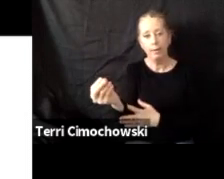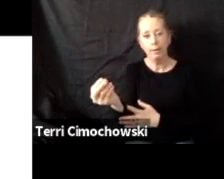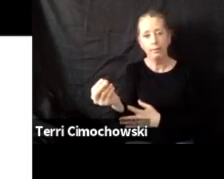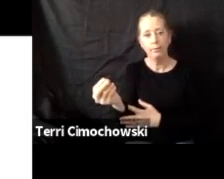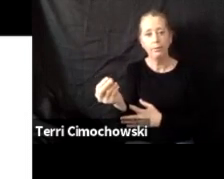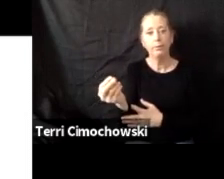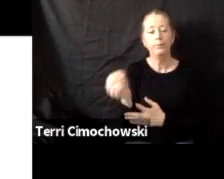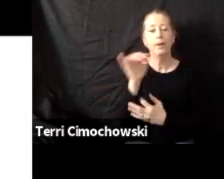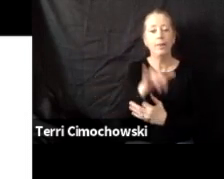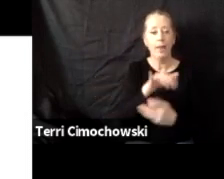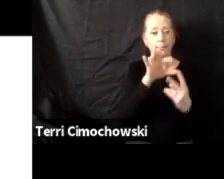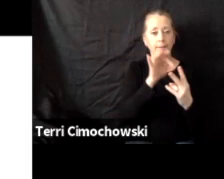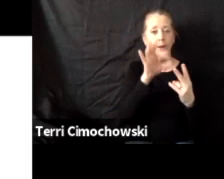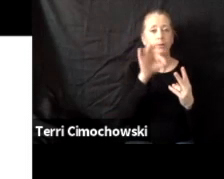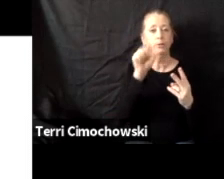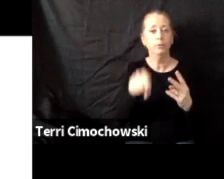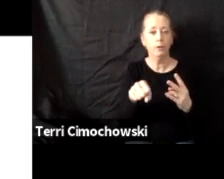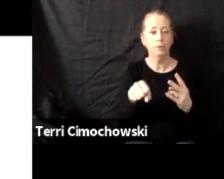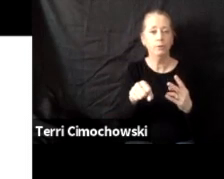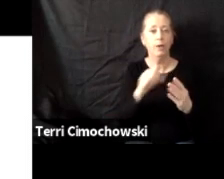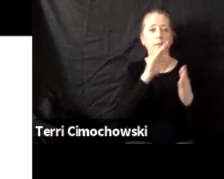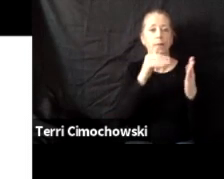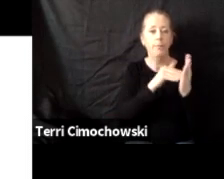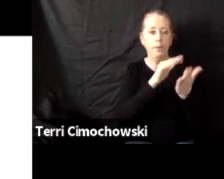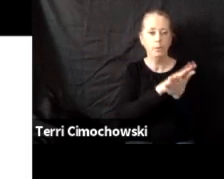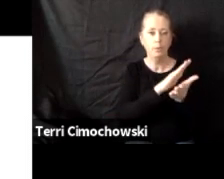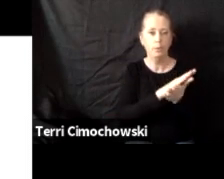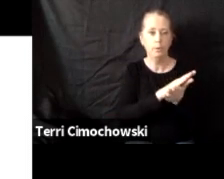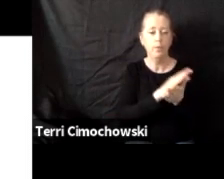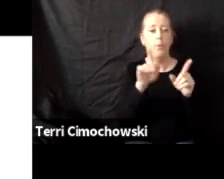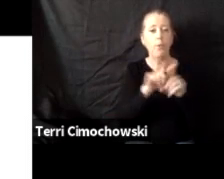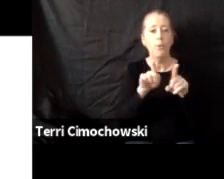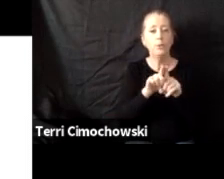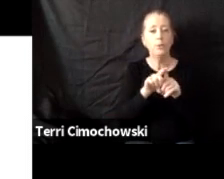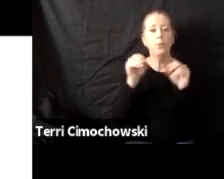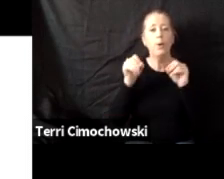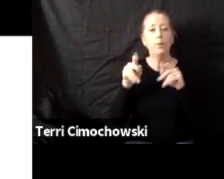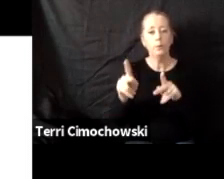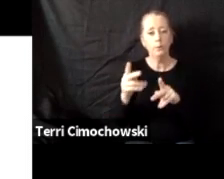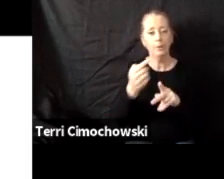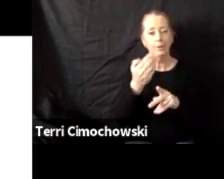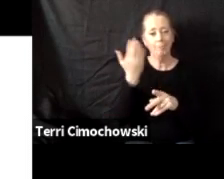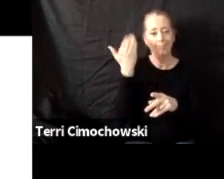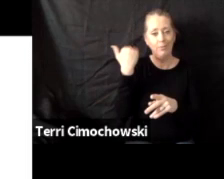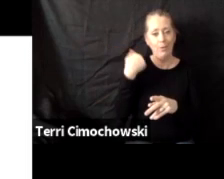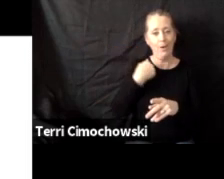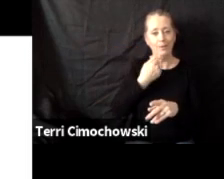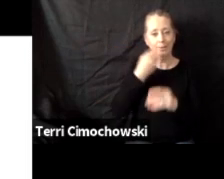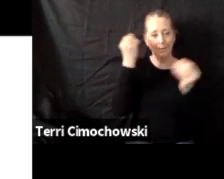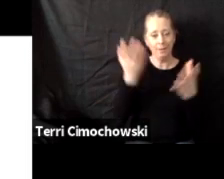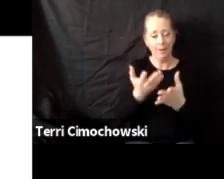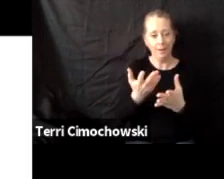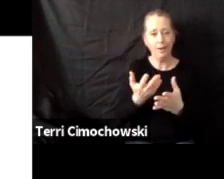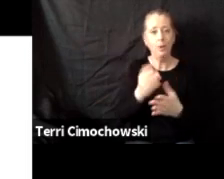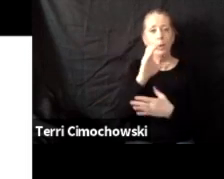So that is an option at the middle school level. There's also the opportunity, like I said earlier, to participate in